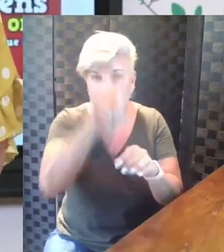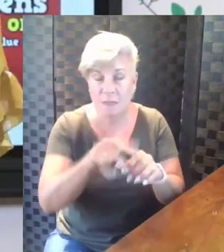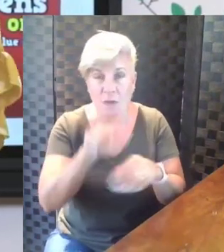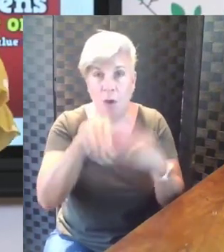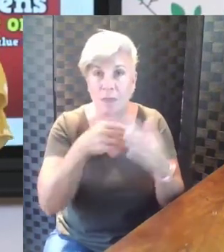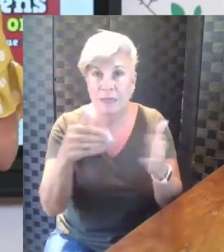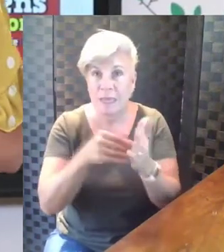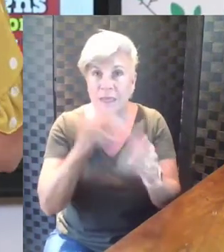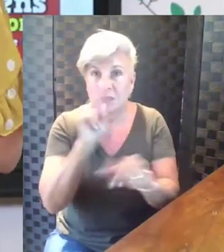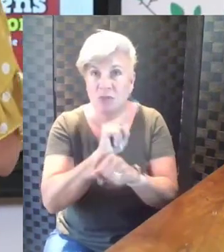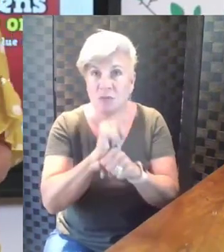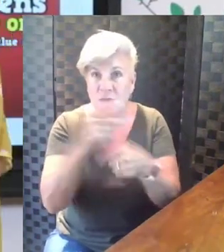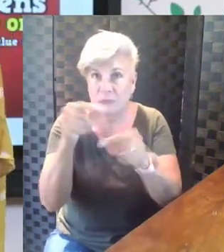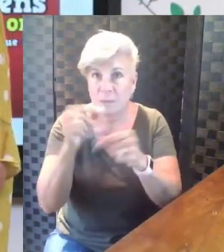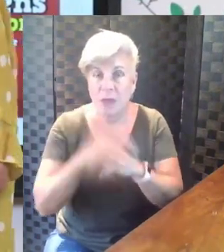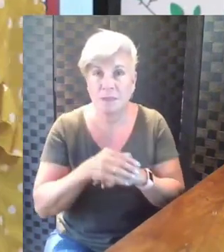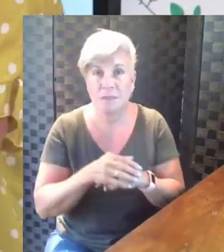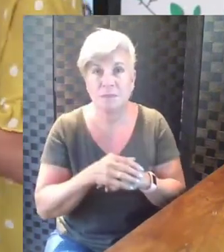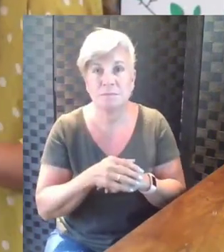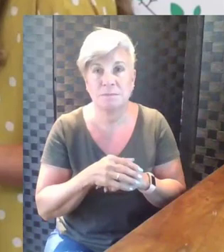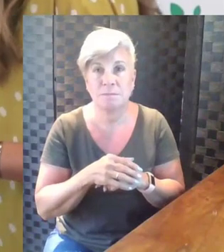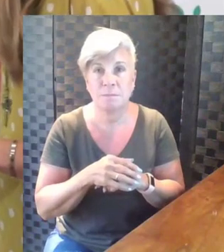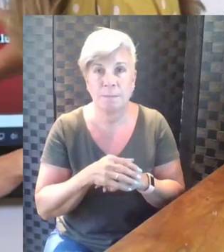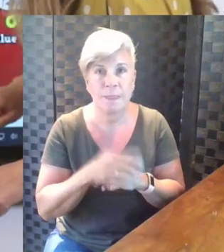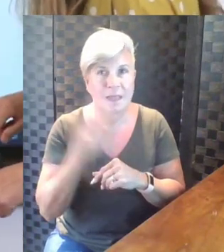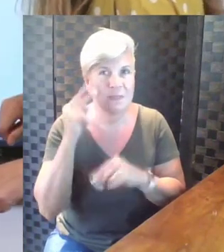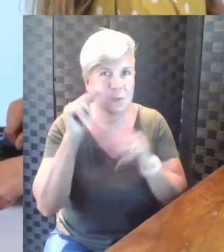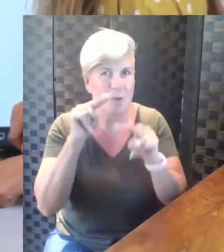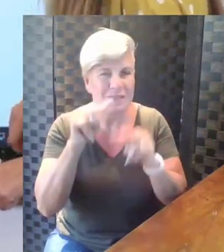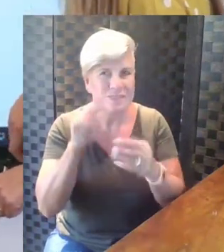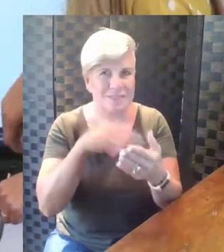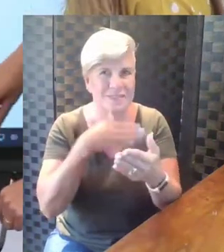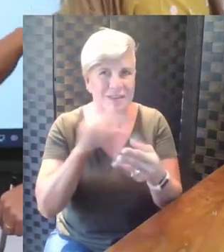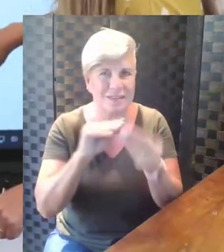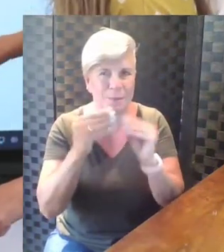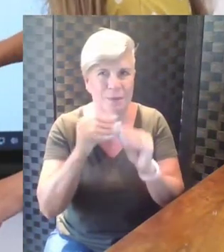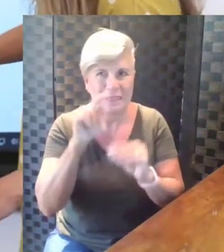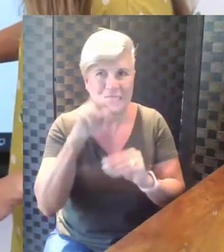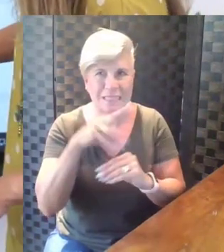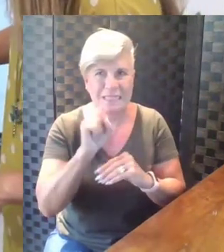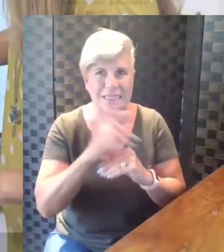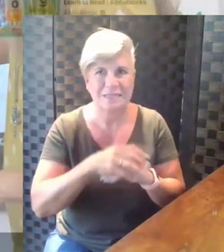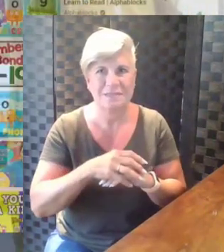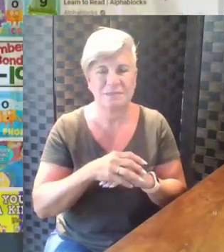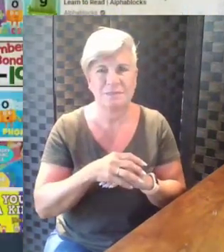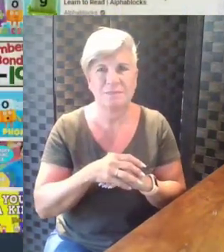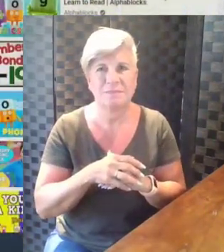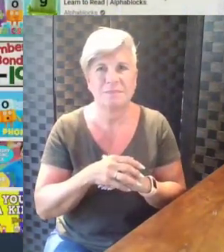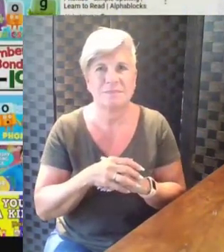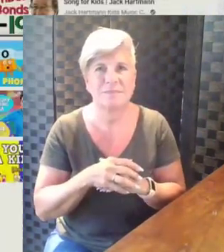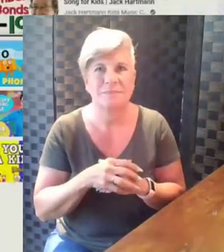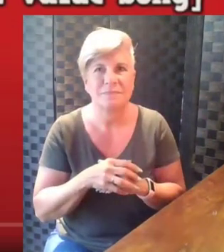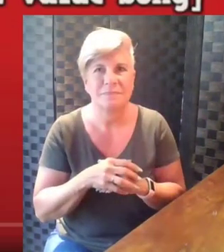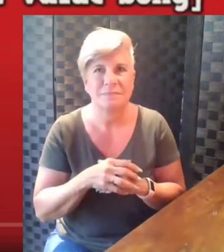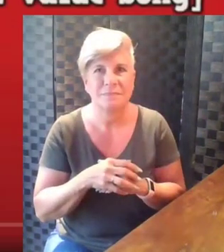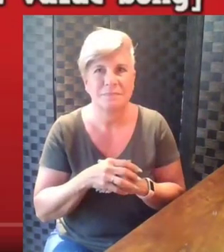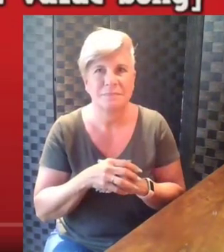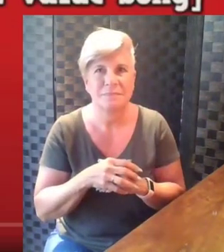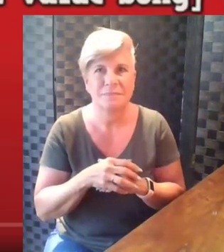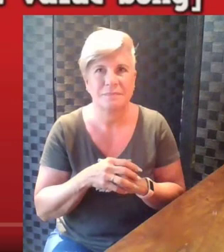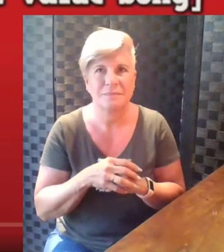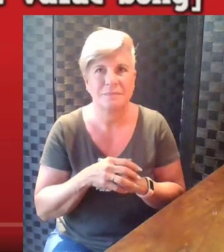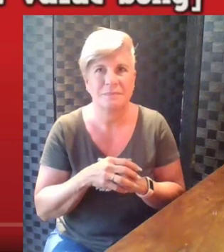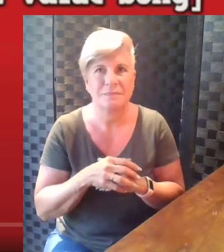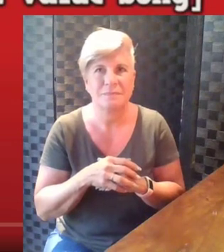we're not going to do that because he's going to do it for us, okay? So let's check out his song about numbers in the teens. Locating numbers with a